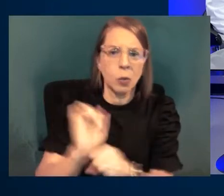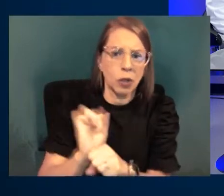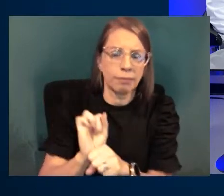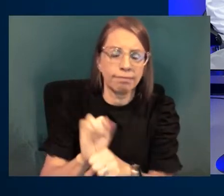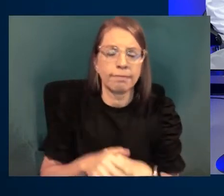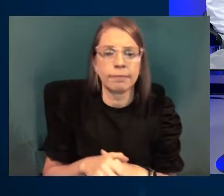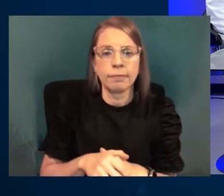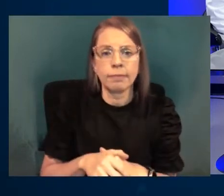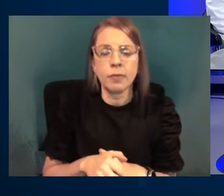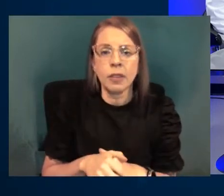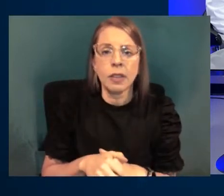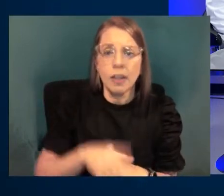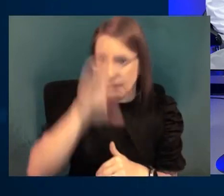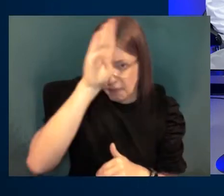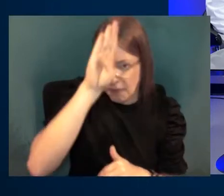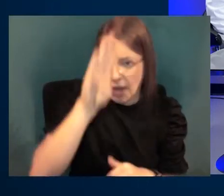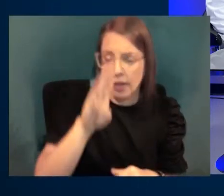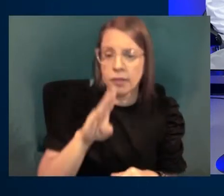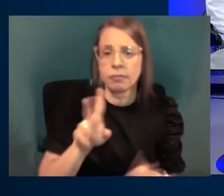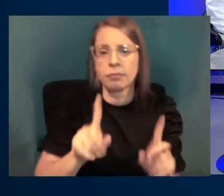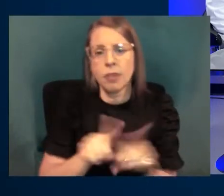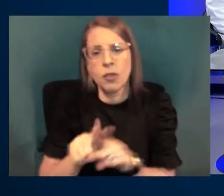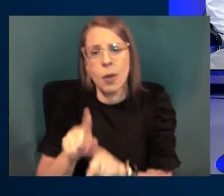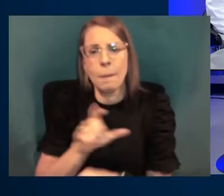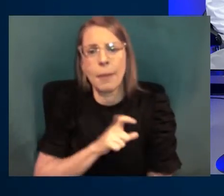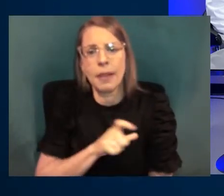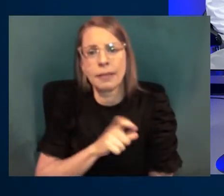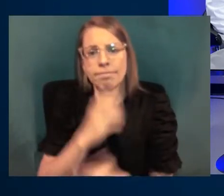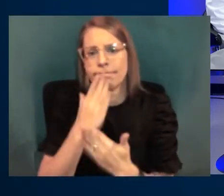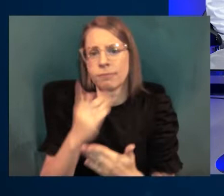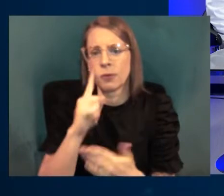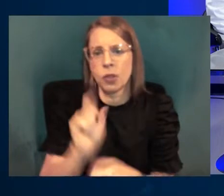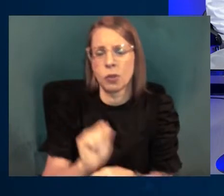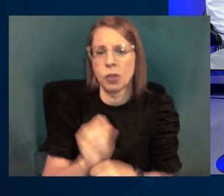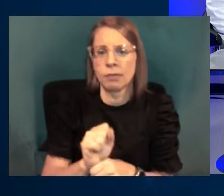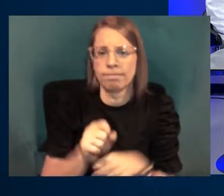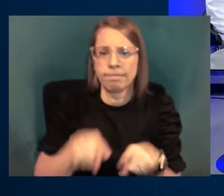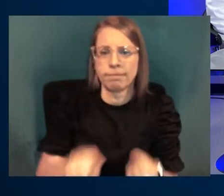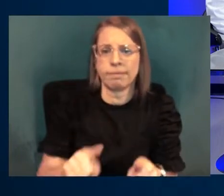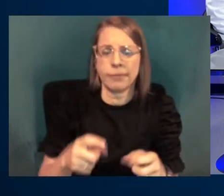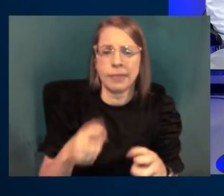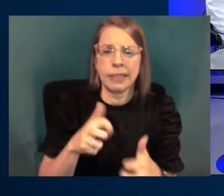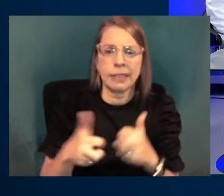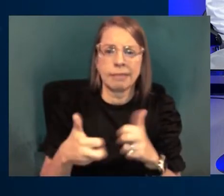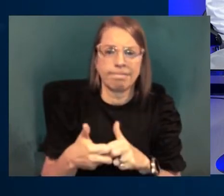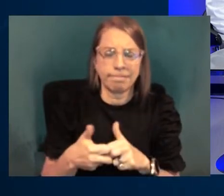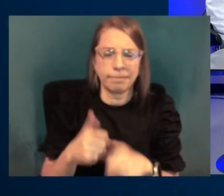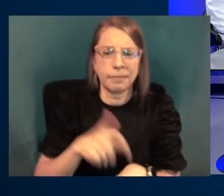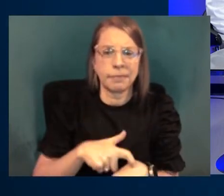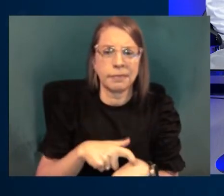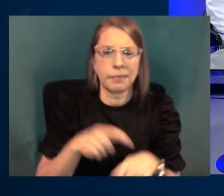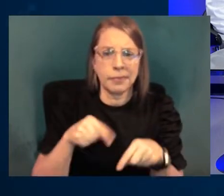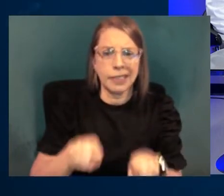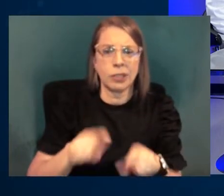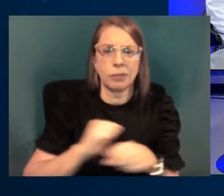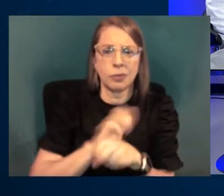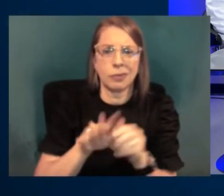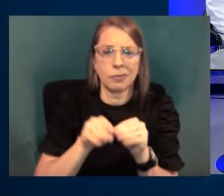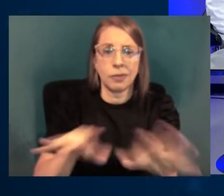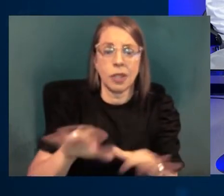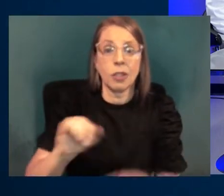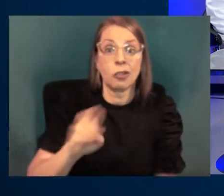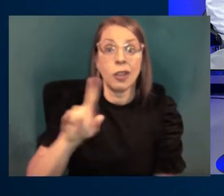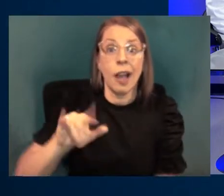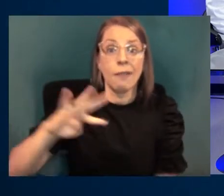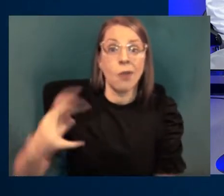there, thank you very much for the outstanding work, especially during this difficult time of the pandemic. So with the 4th of July almost here, what